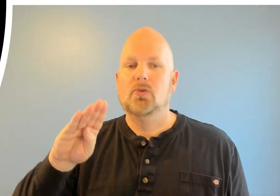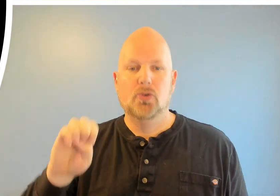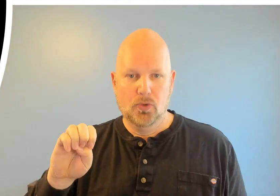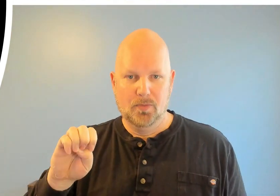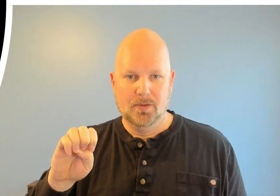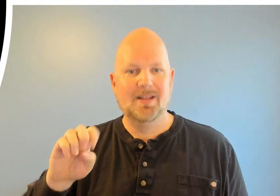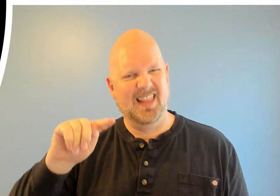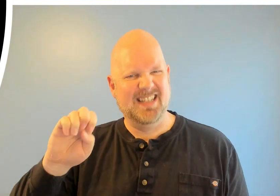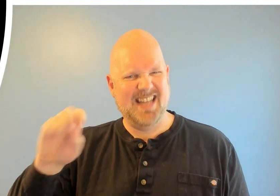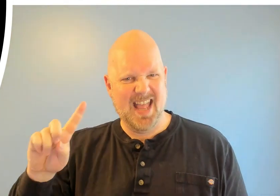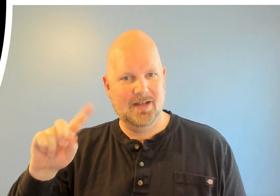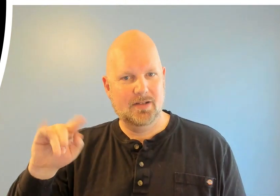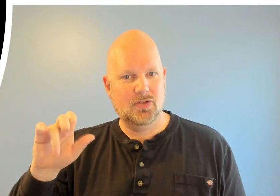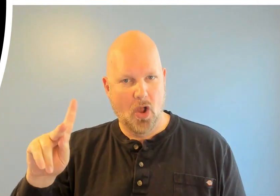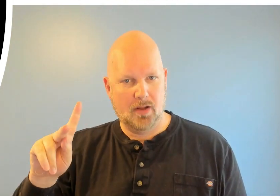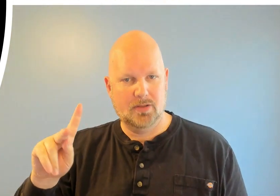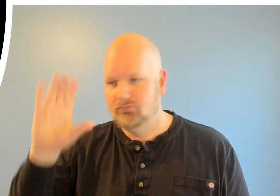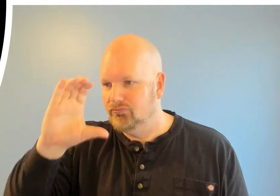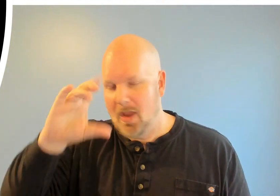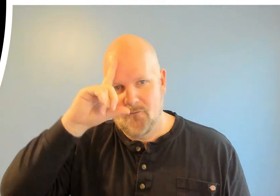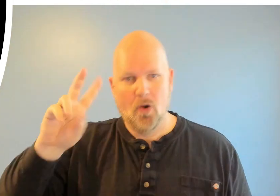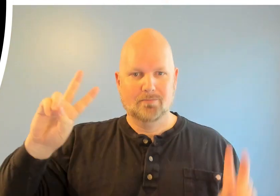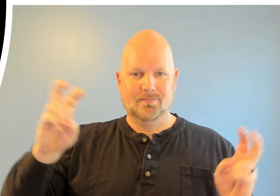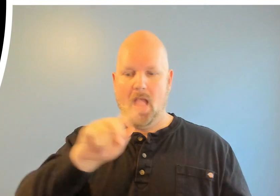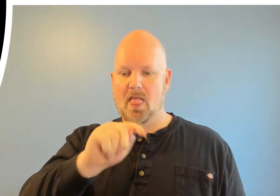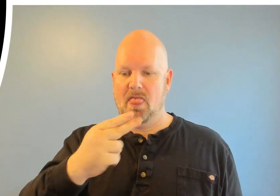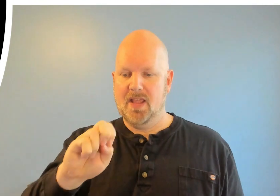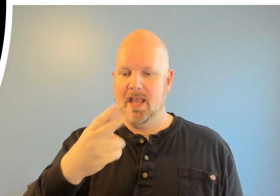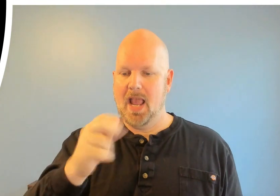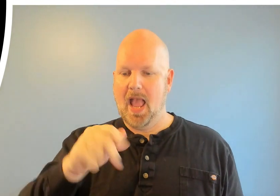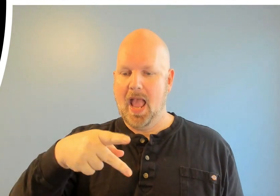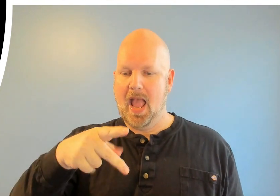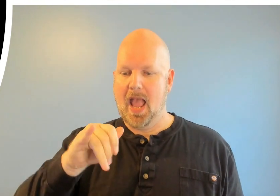with Shawn Achor, The Happiness Advantage. Encourage you to take a moment